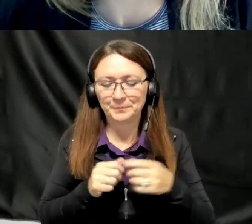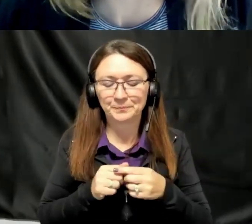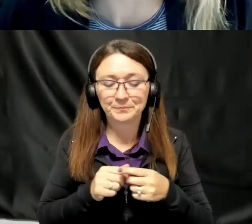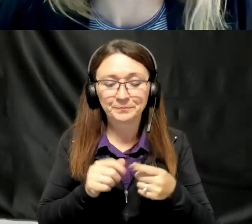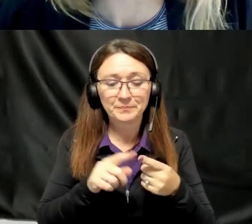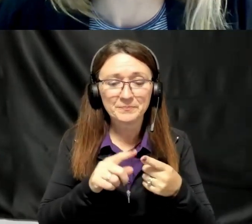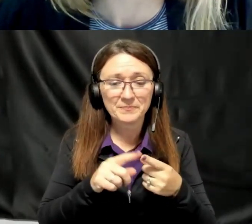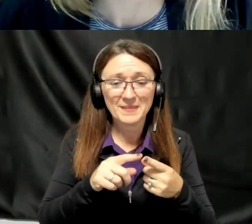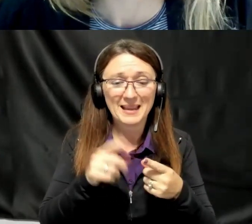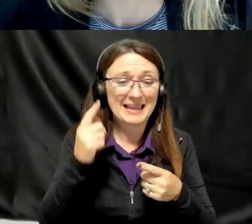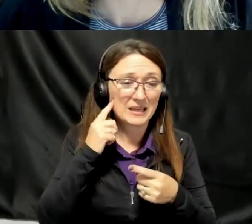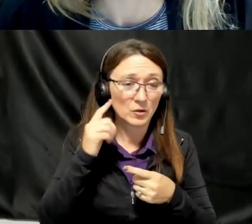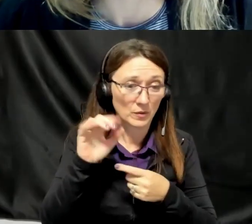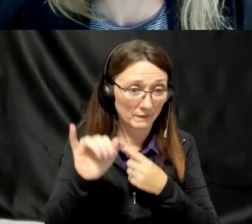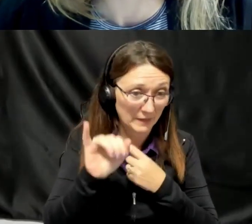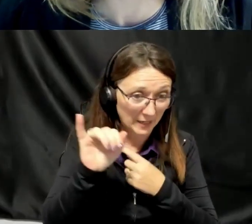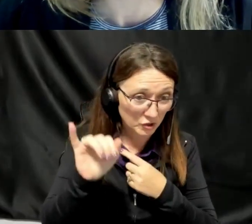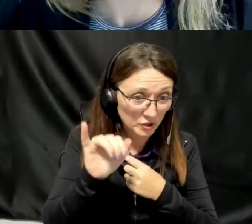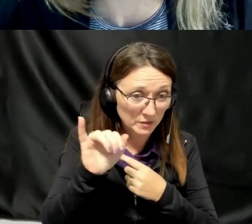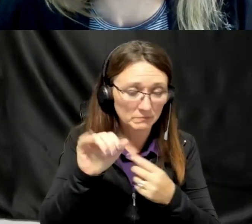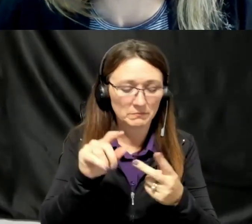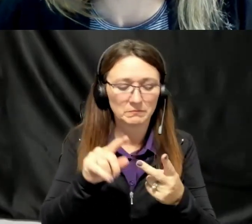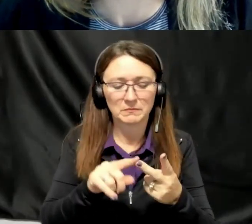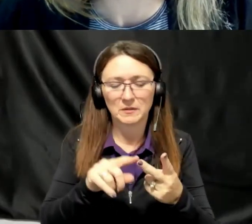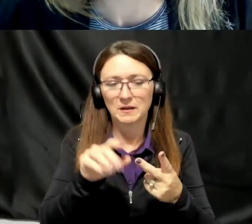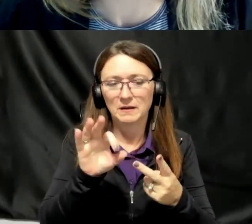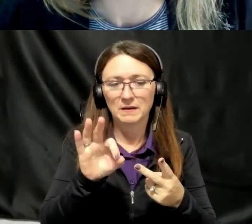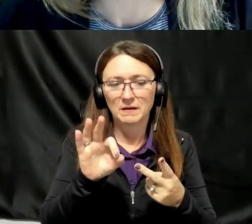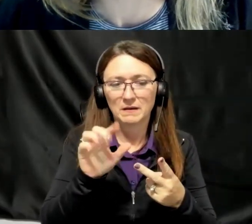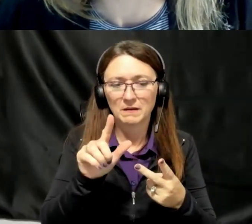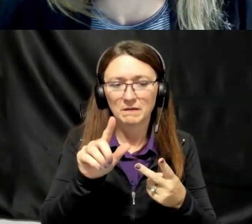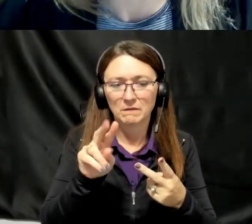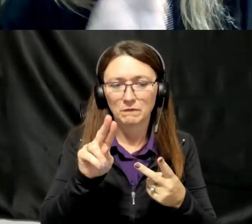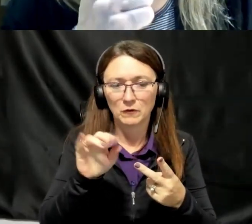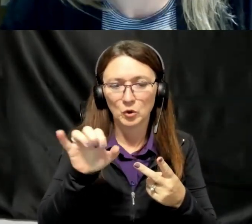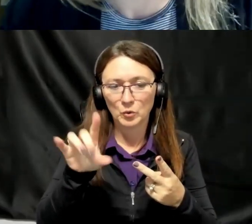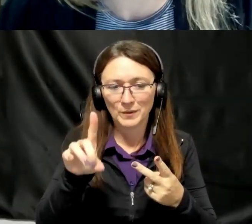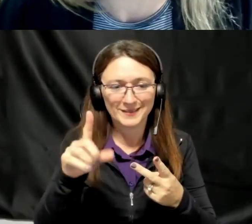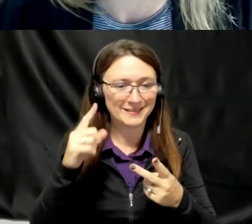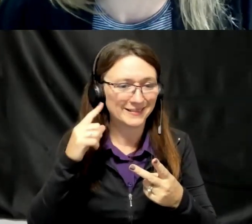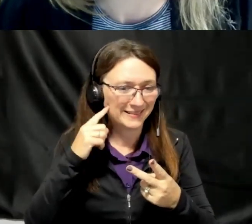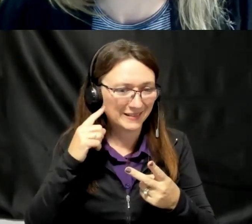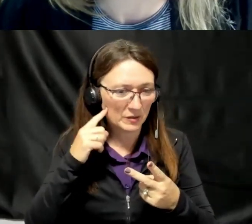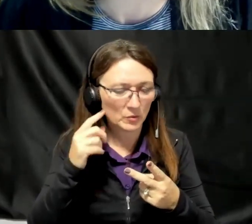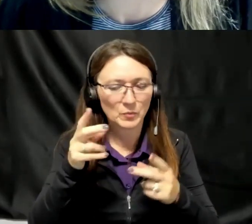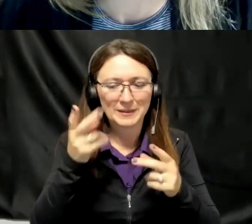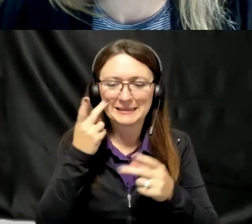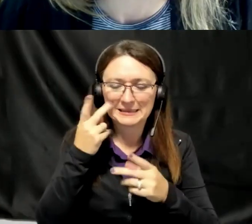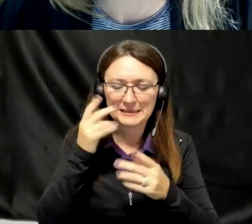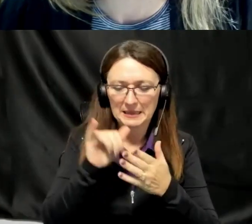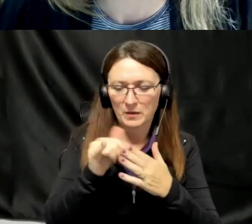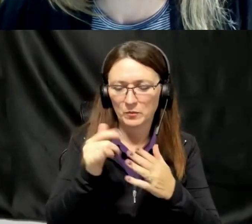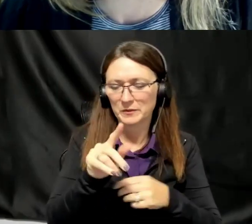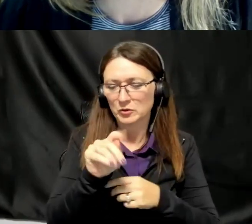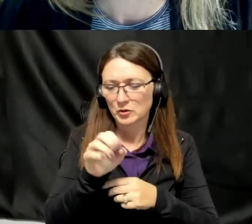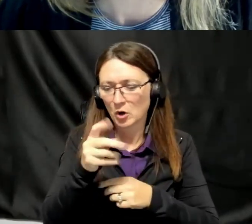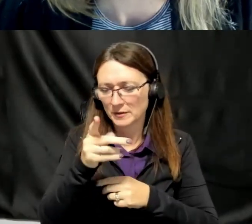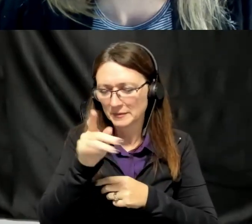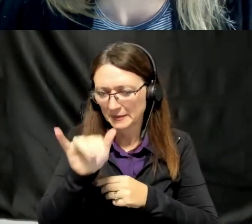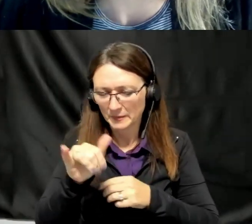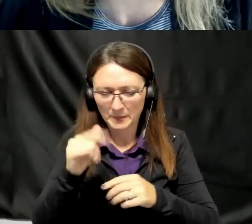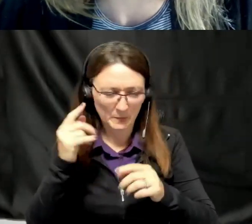there's an ear infection or if there's fluid in the ear, we can see that when we do otoscopy and we look at the